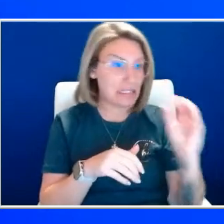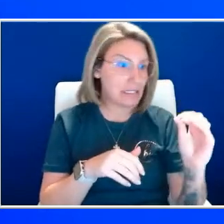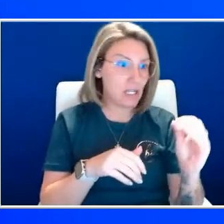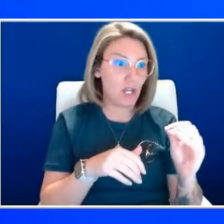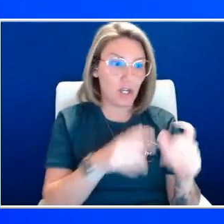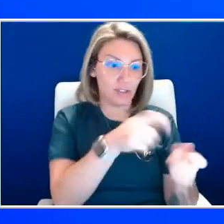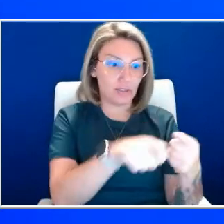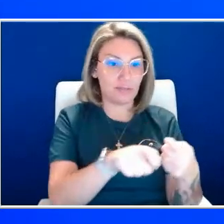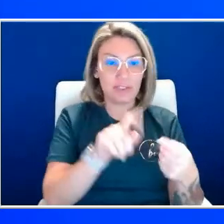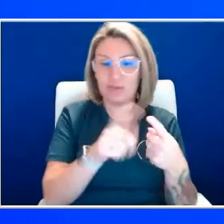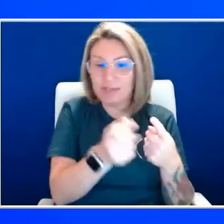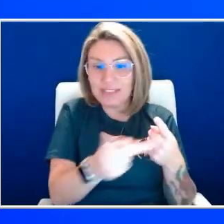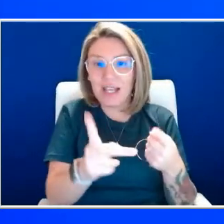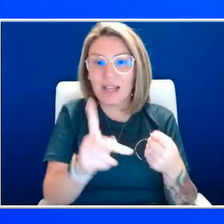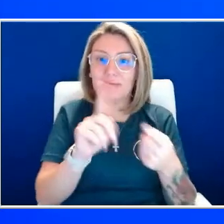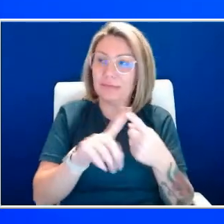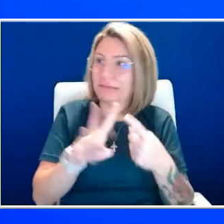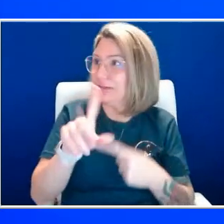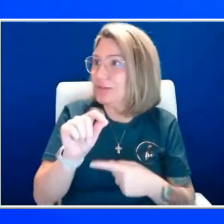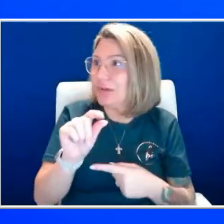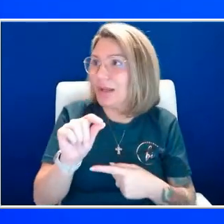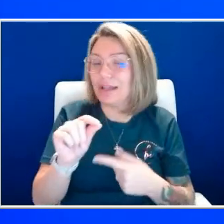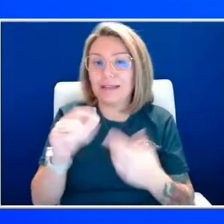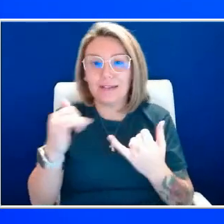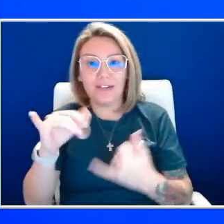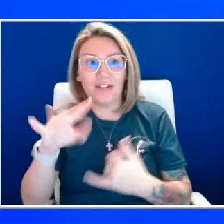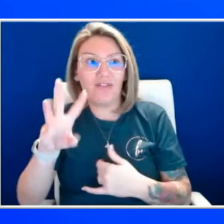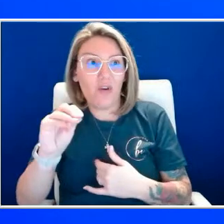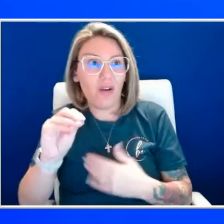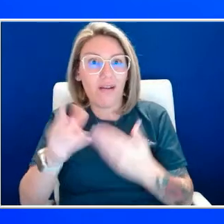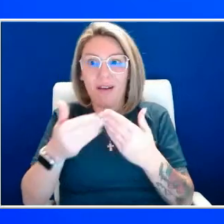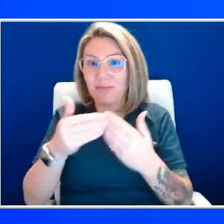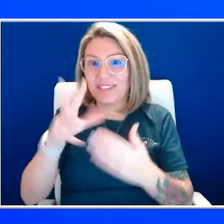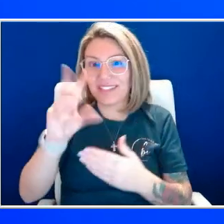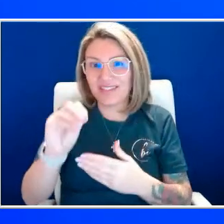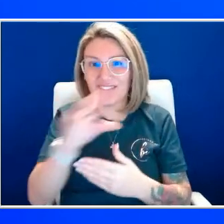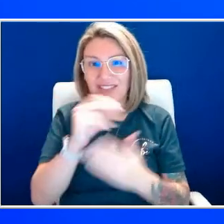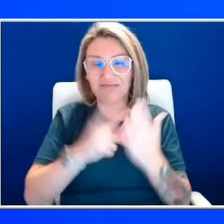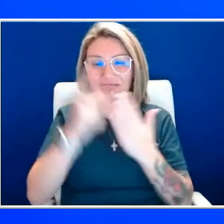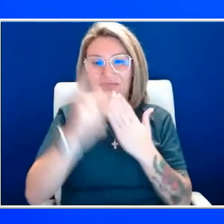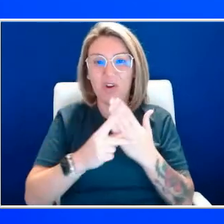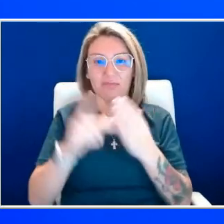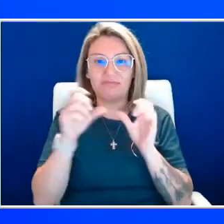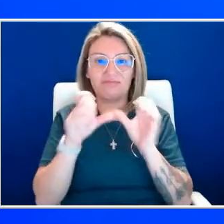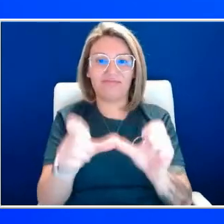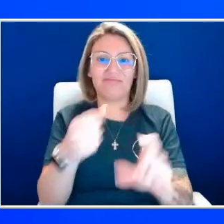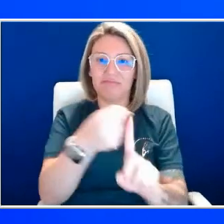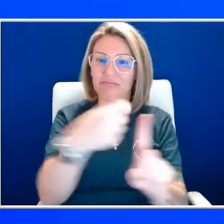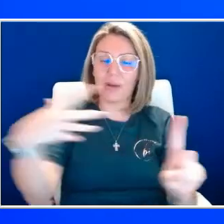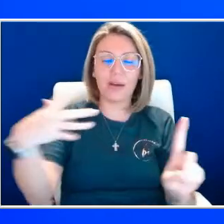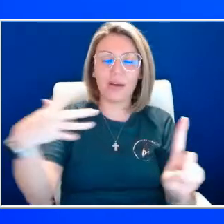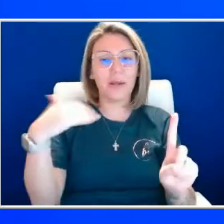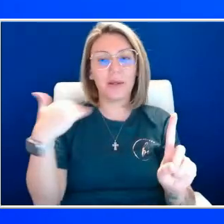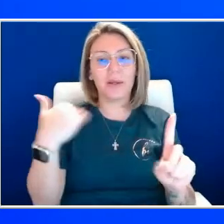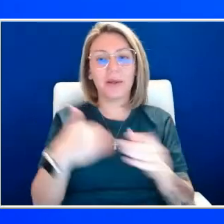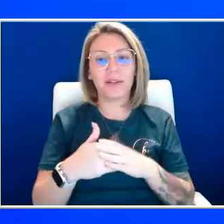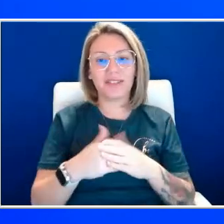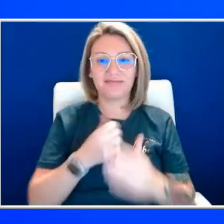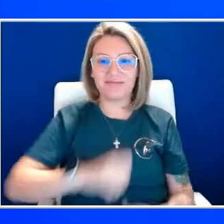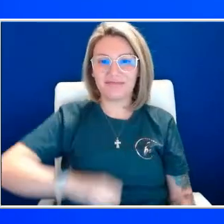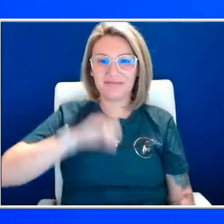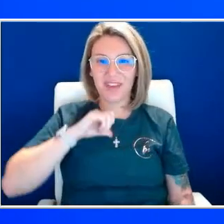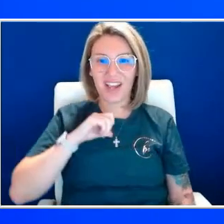some to 20 to 40 and almost 50, and the program continues to grow. And I think we are proud to say that we